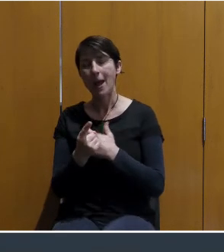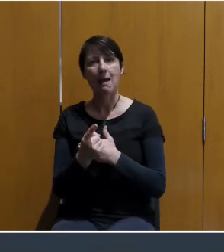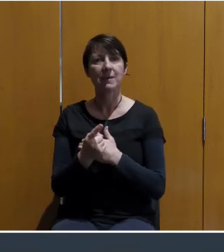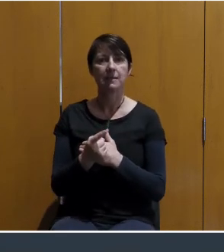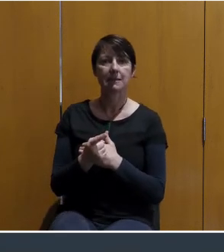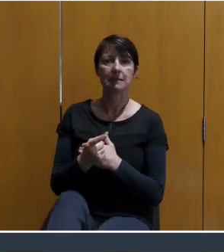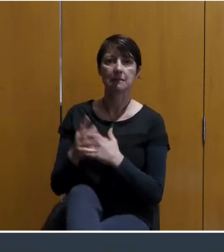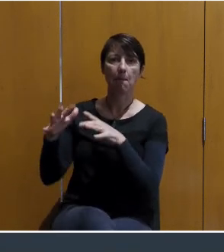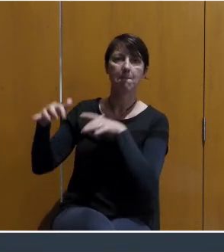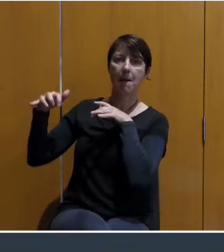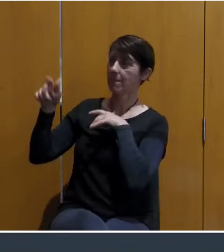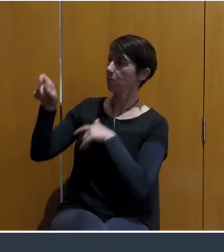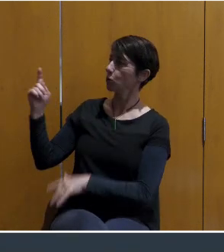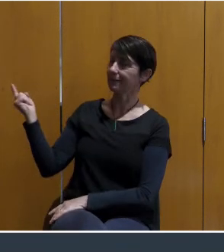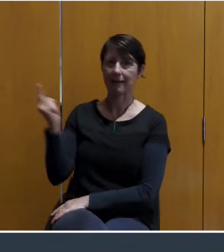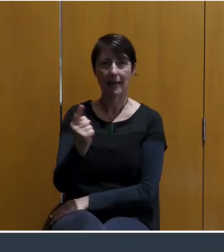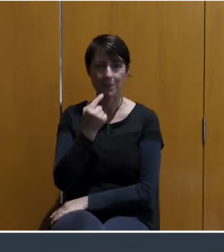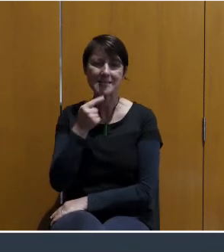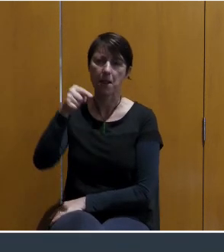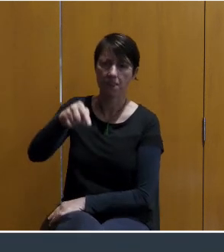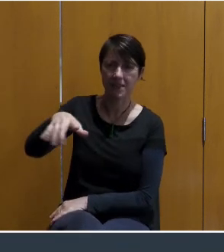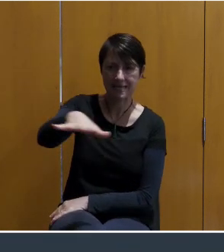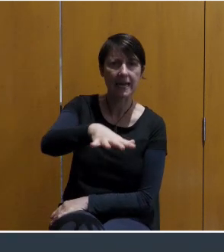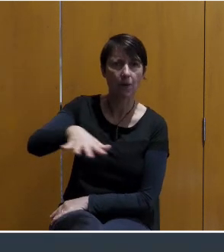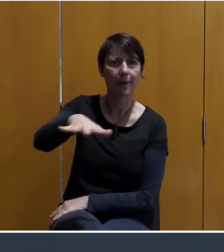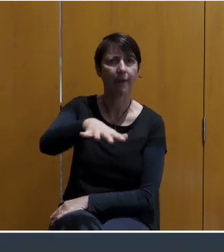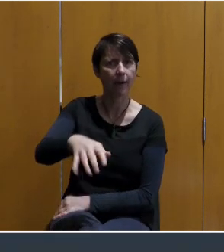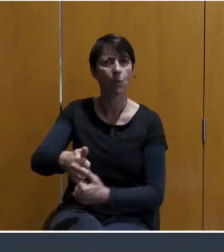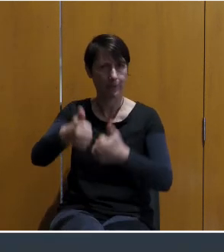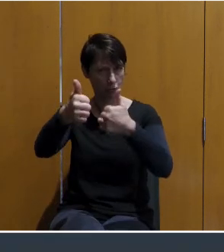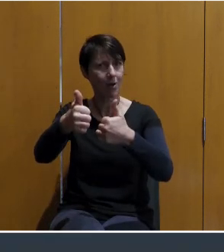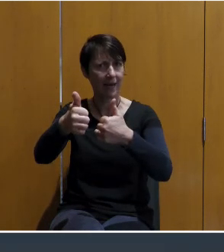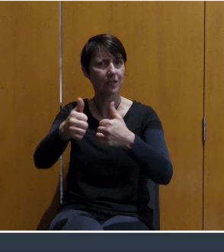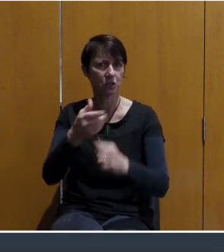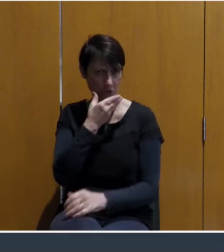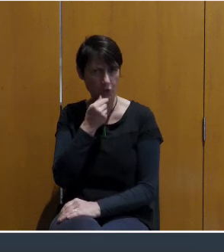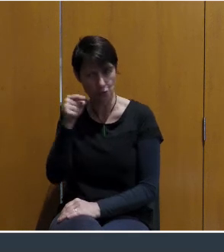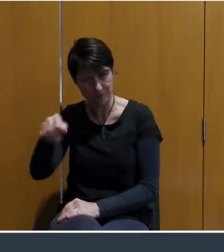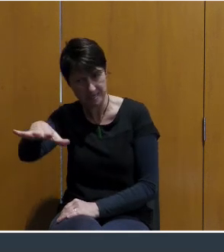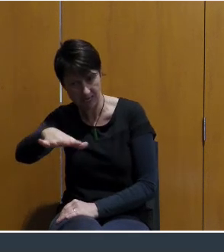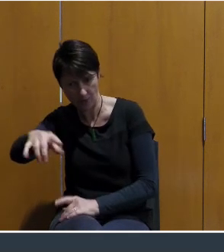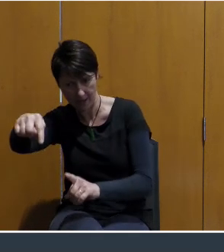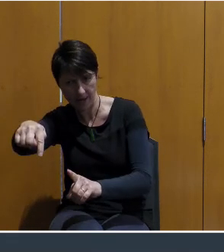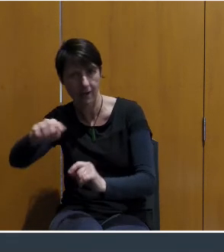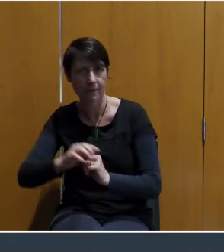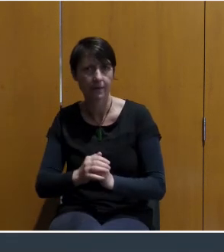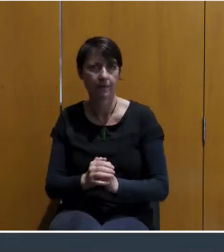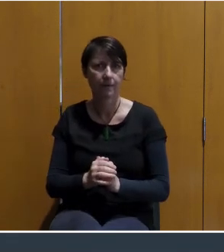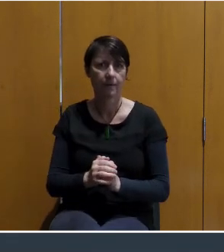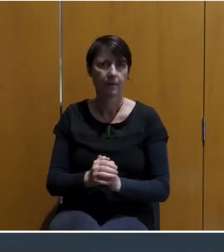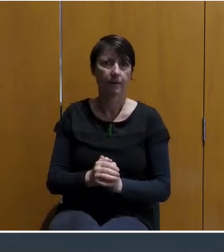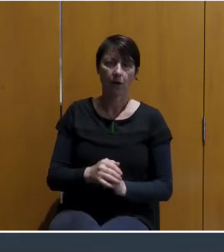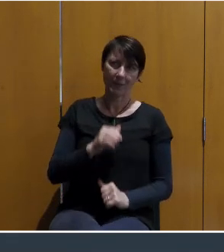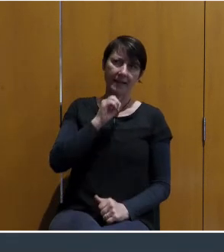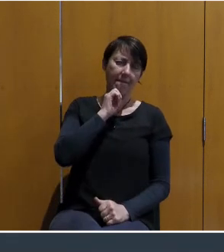has said this area could be appropriate for this purpose. If we're not looking at a